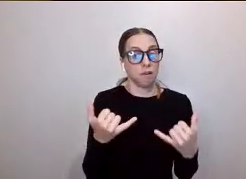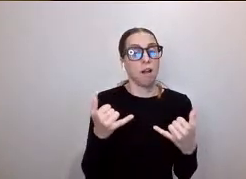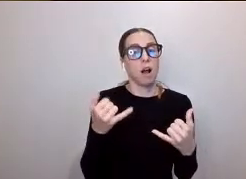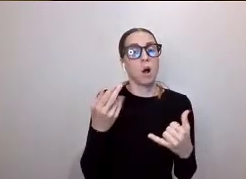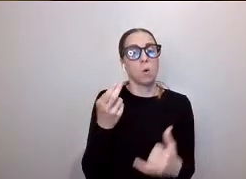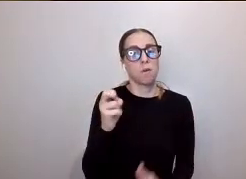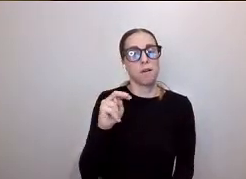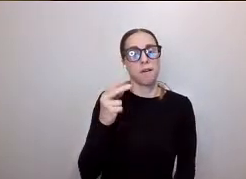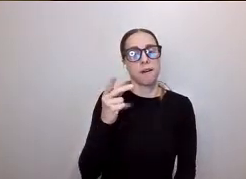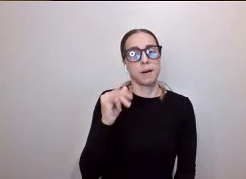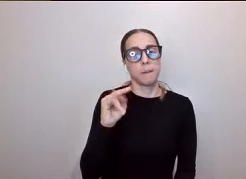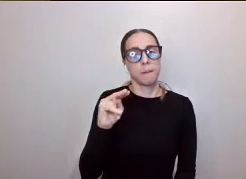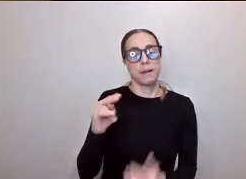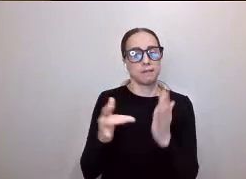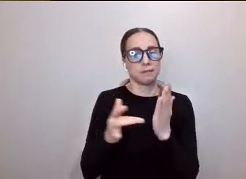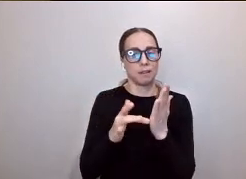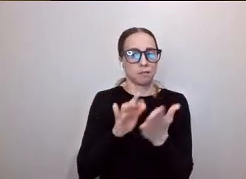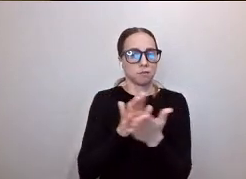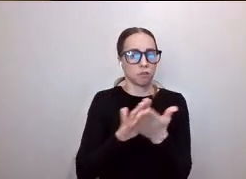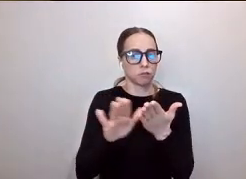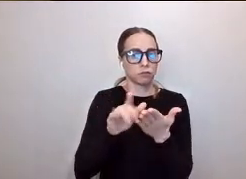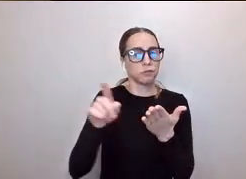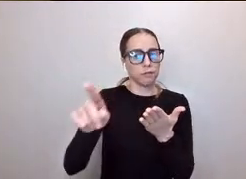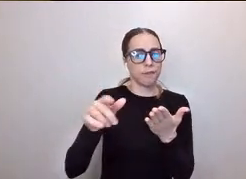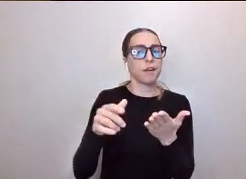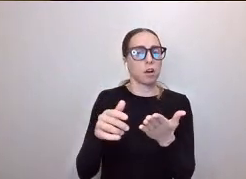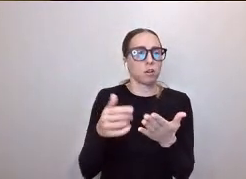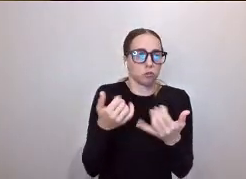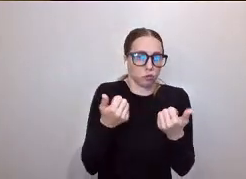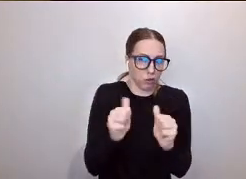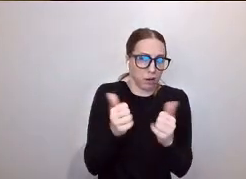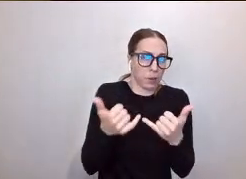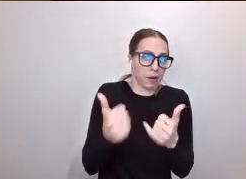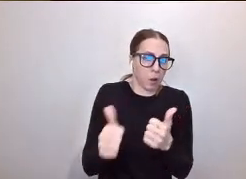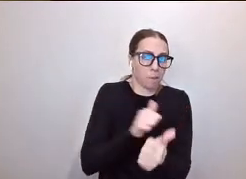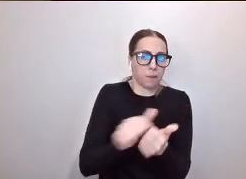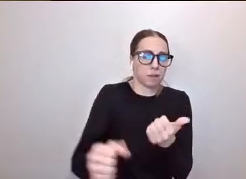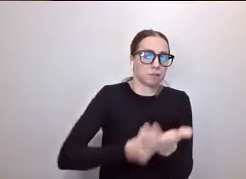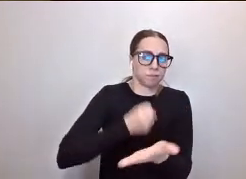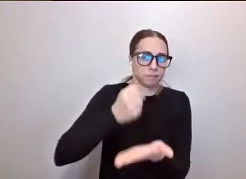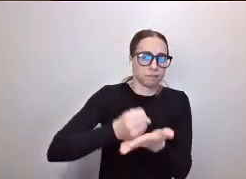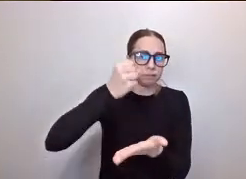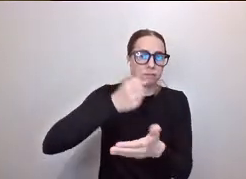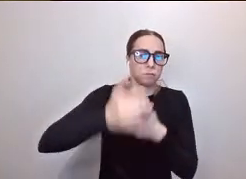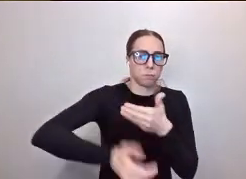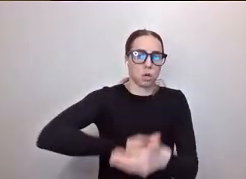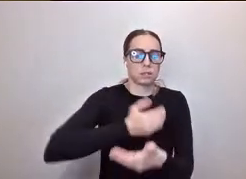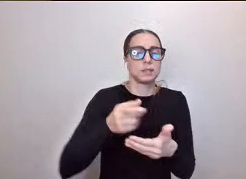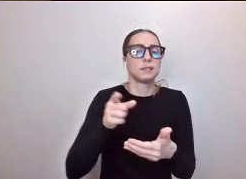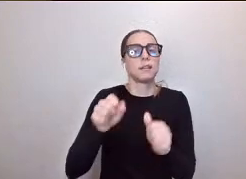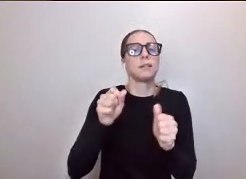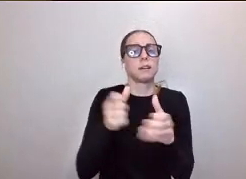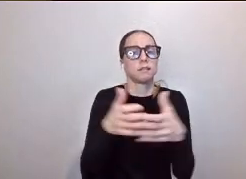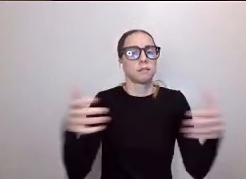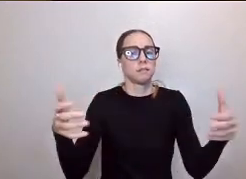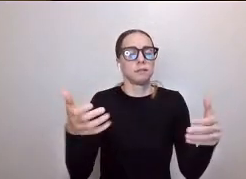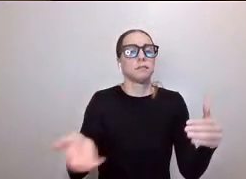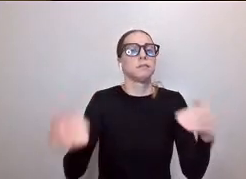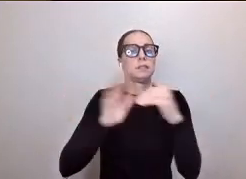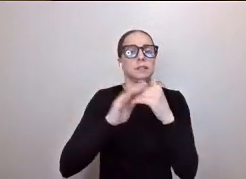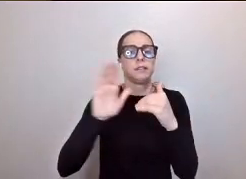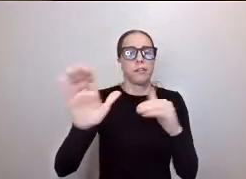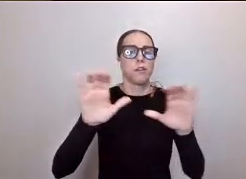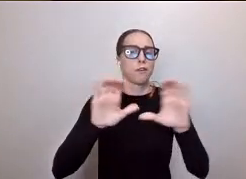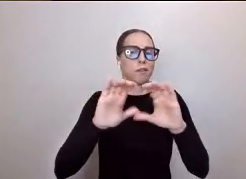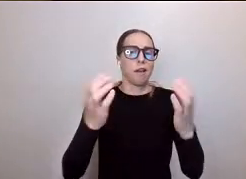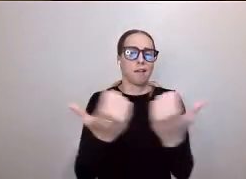to increase their class sizes for cadets. So by having a pretty aggressive training academies during the